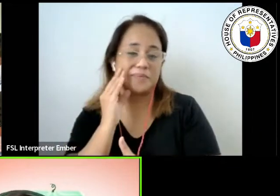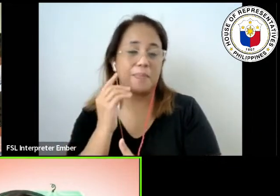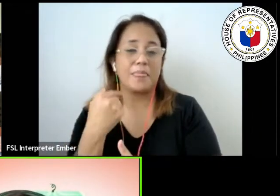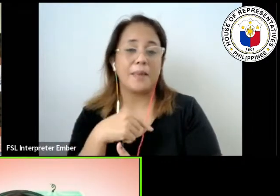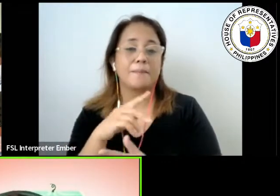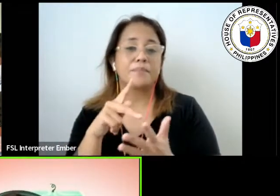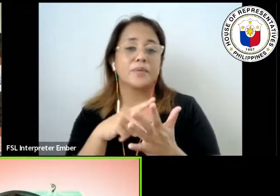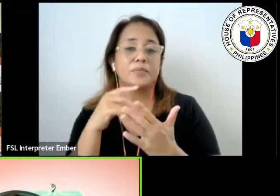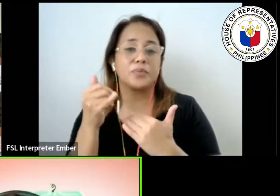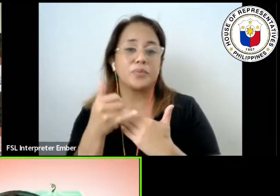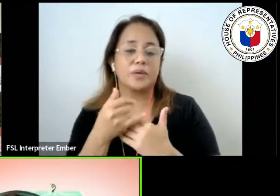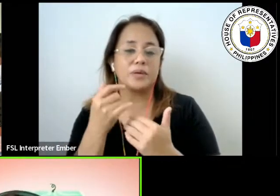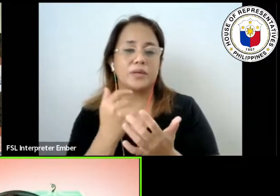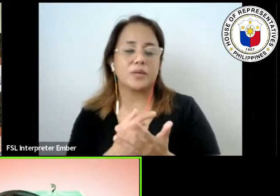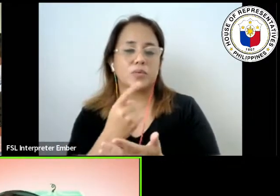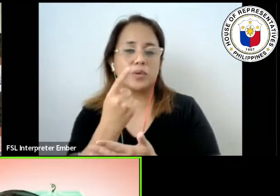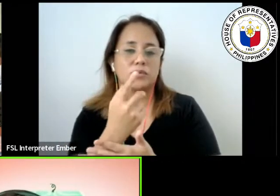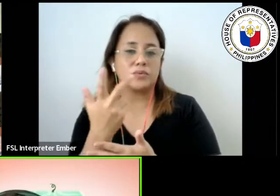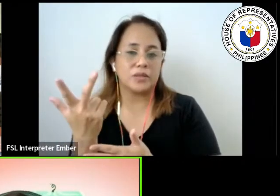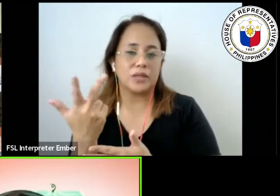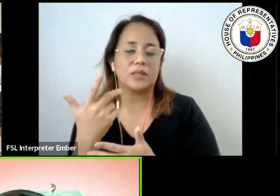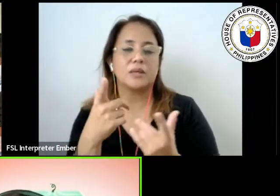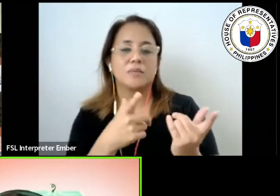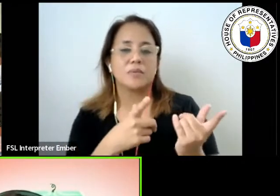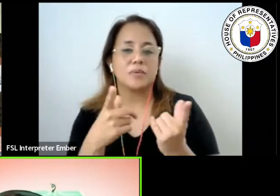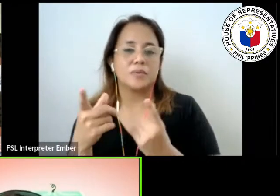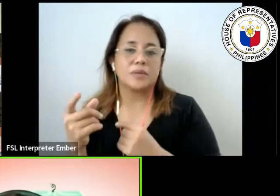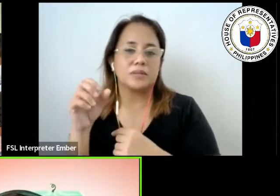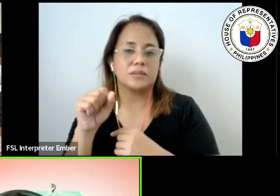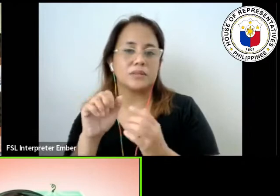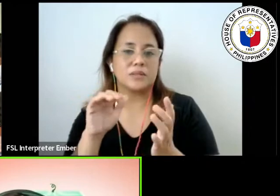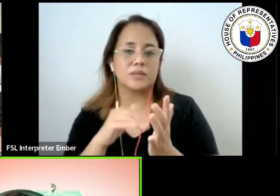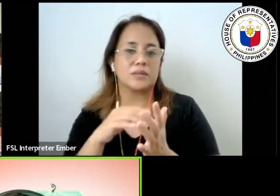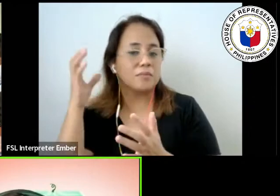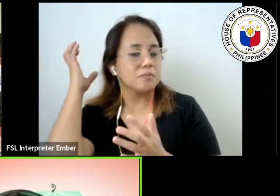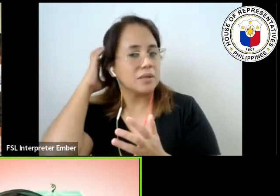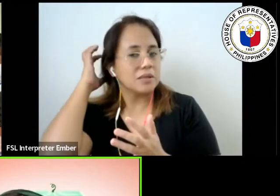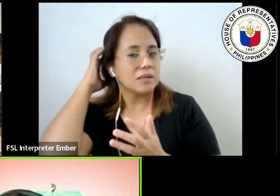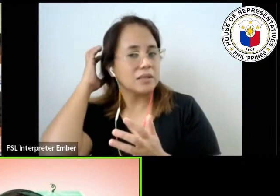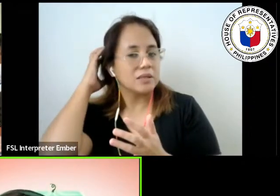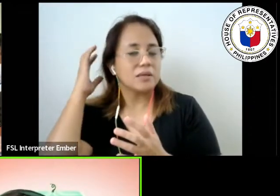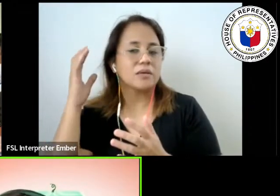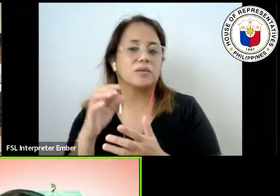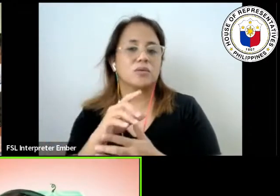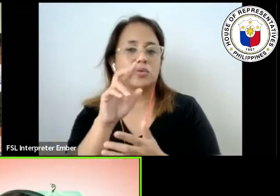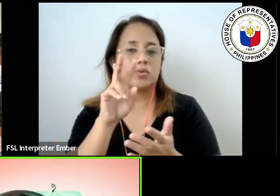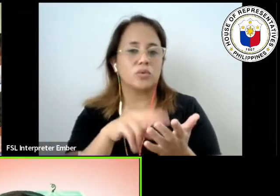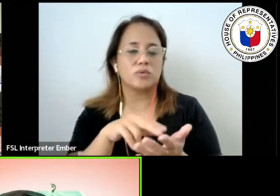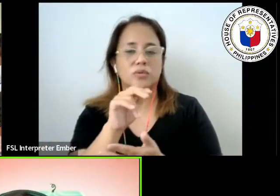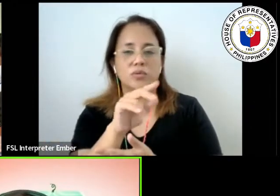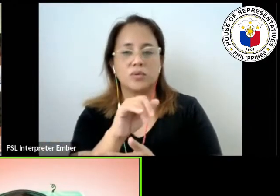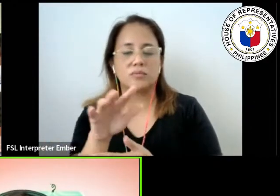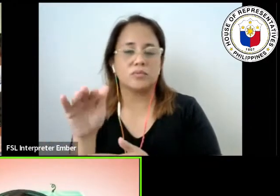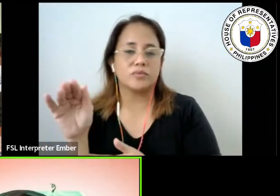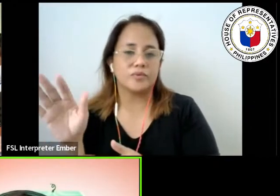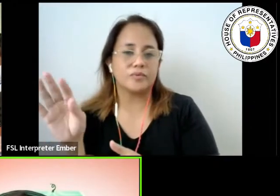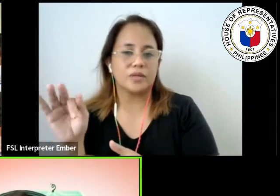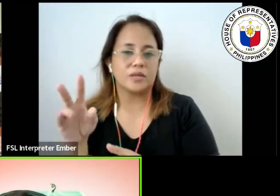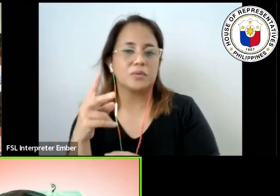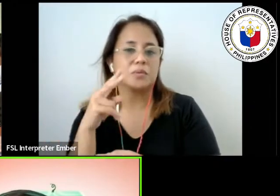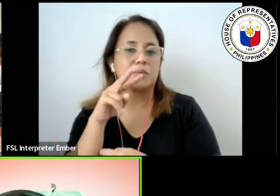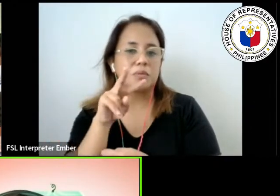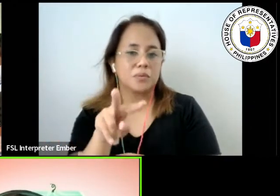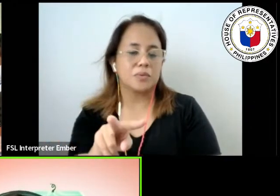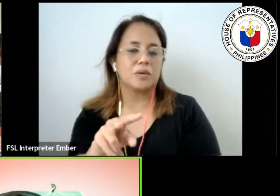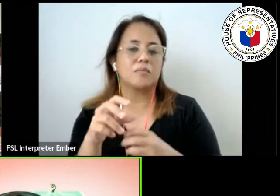our project for grades 1 to 3 implemented in South Central Mindanao from 2012 to 2015, we saw